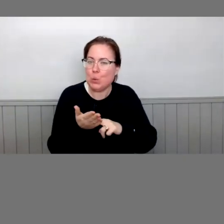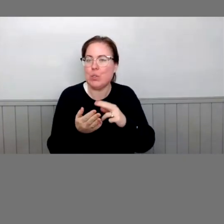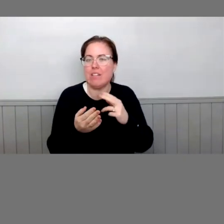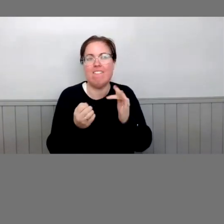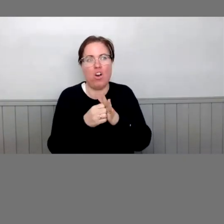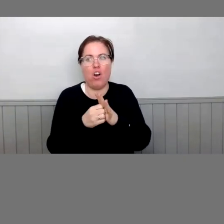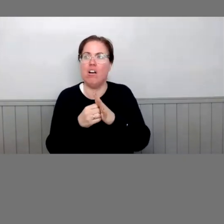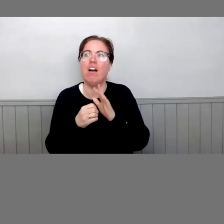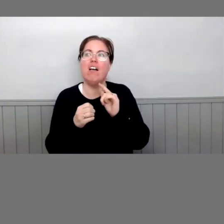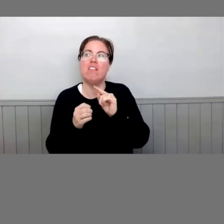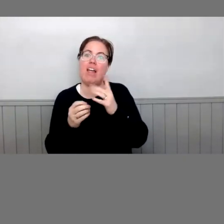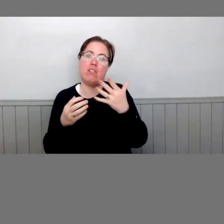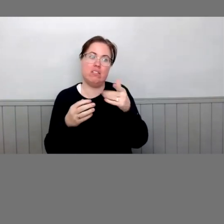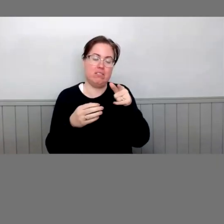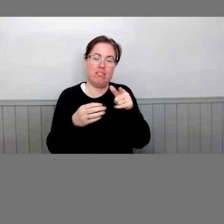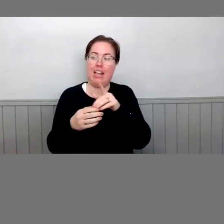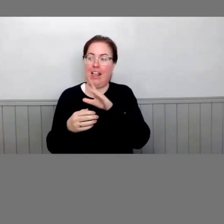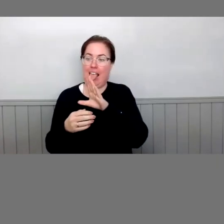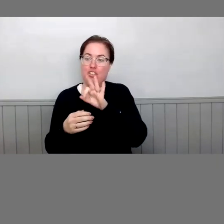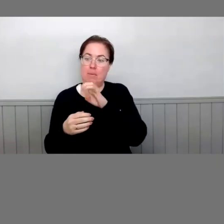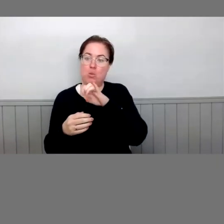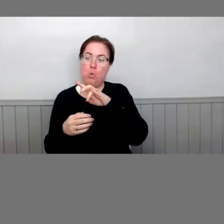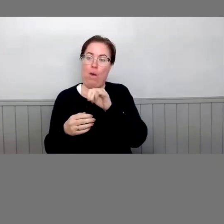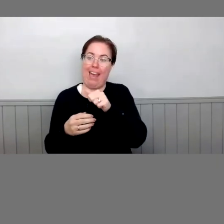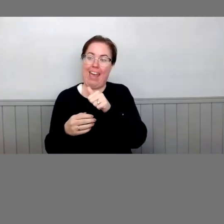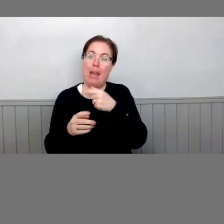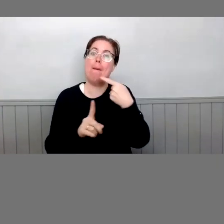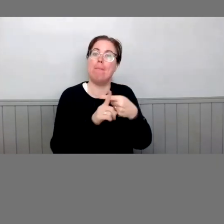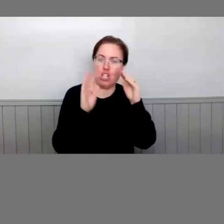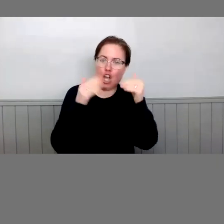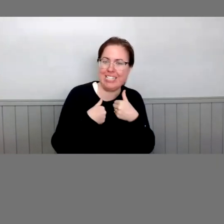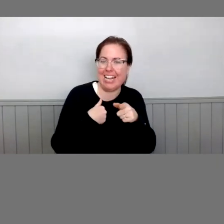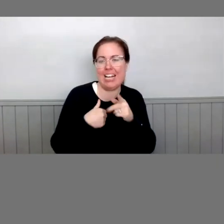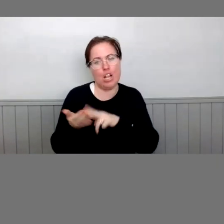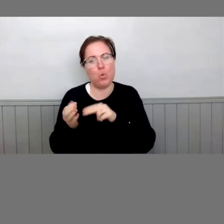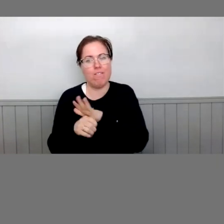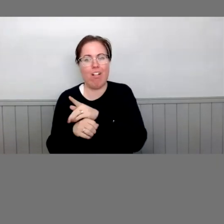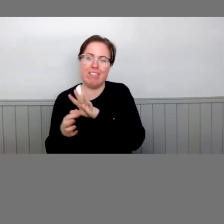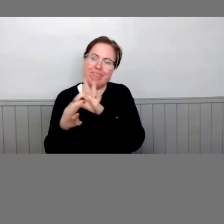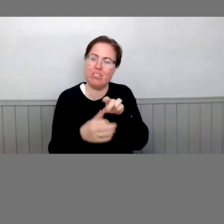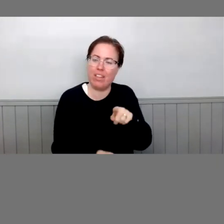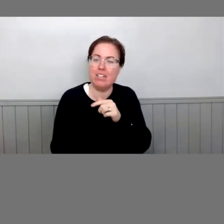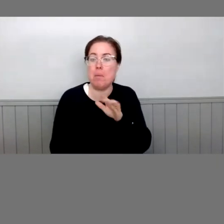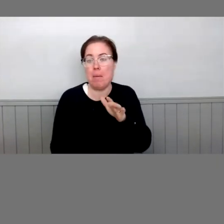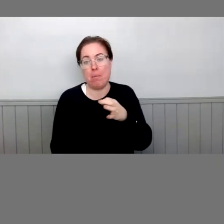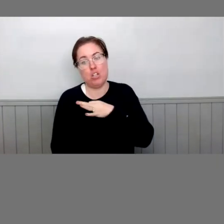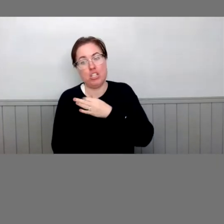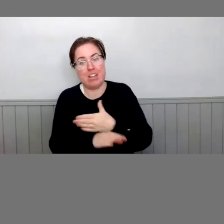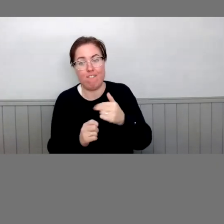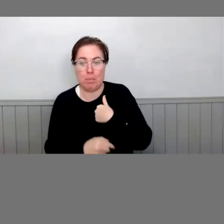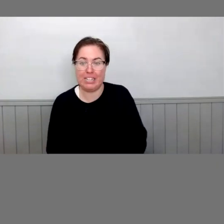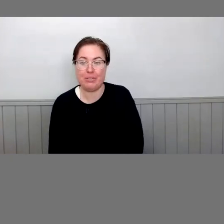intersecting piece of being LGBTQIA plus and autistic as well. So that might be a good place to start from my perspective anyway.